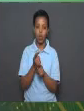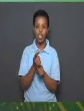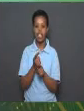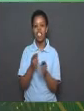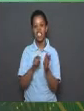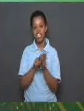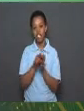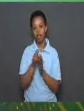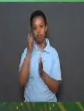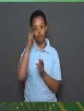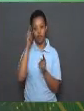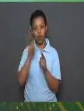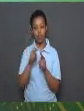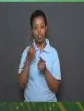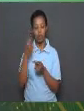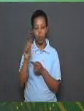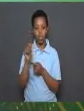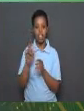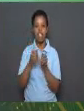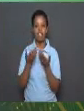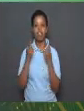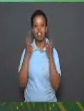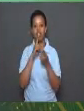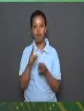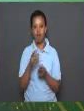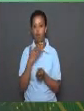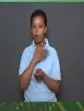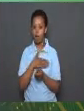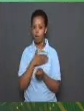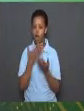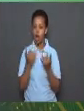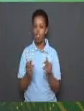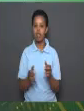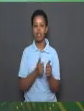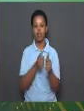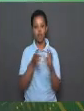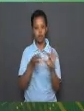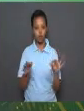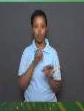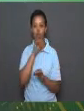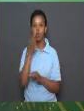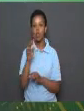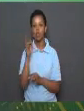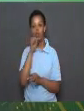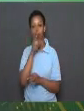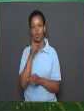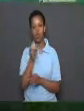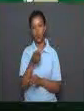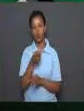theory. Please determine if the following statements are true or false.